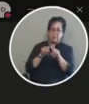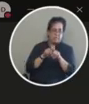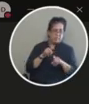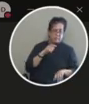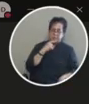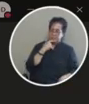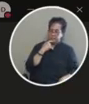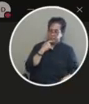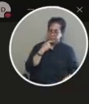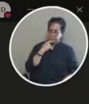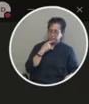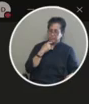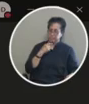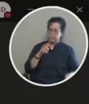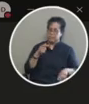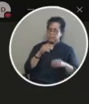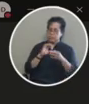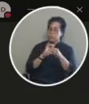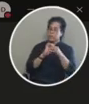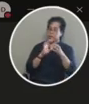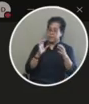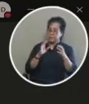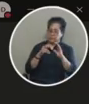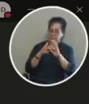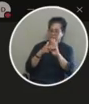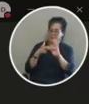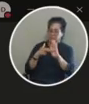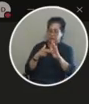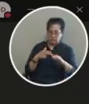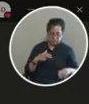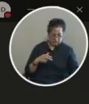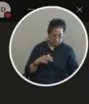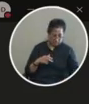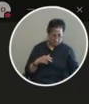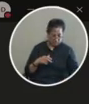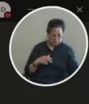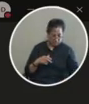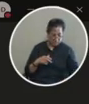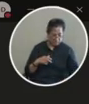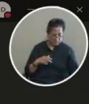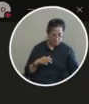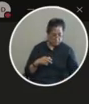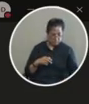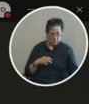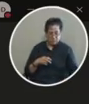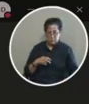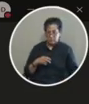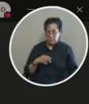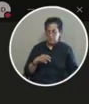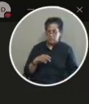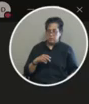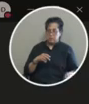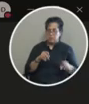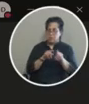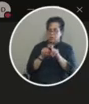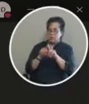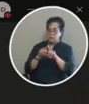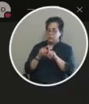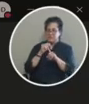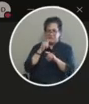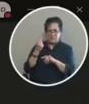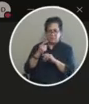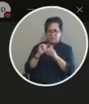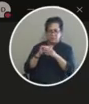they released designates. This is also not something El